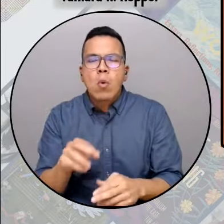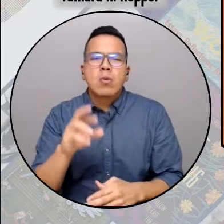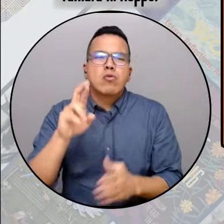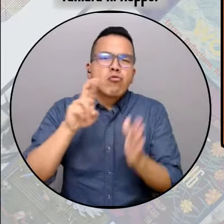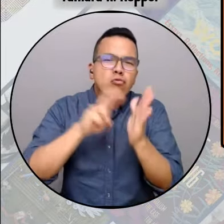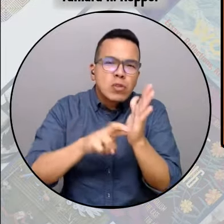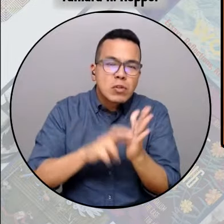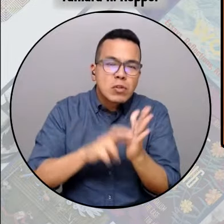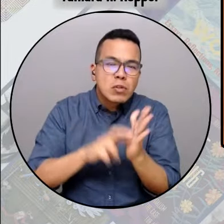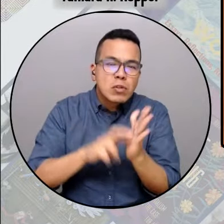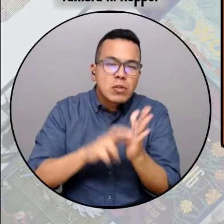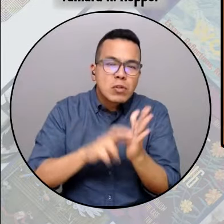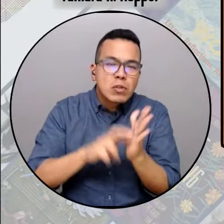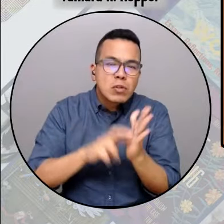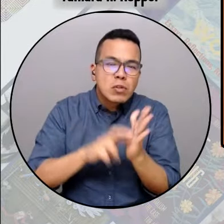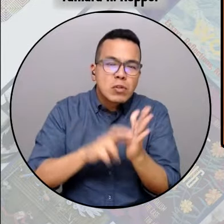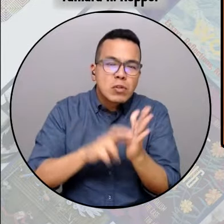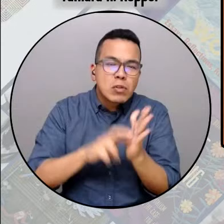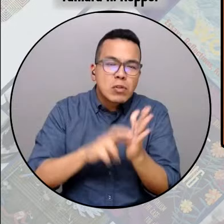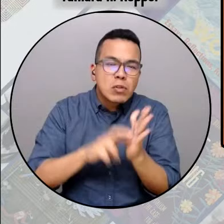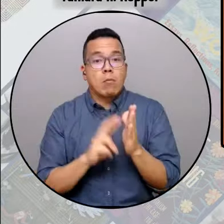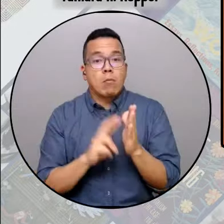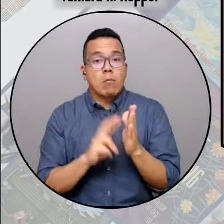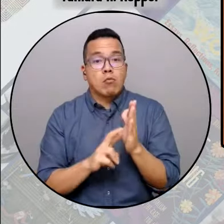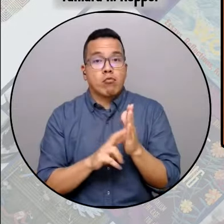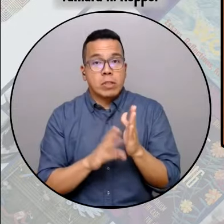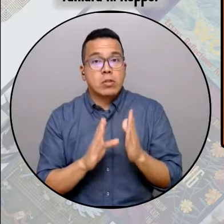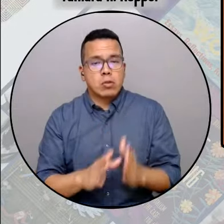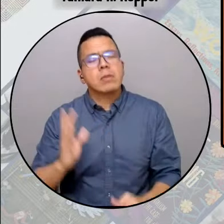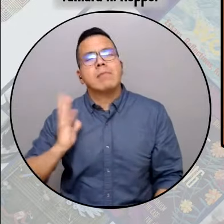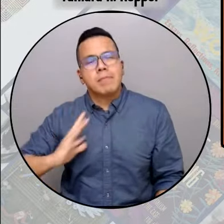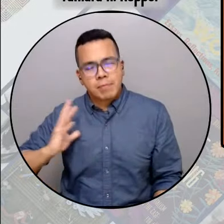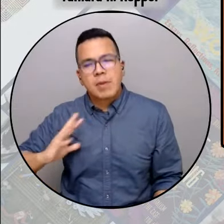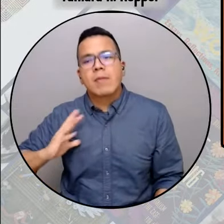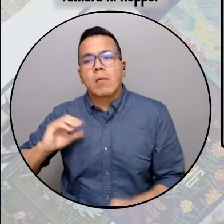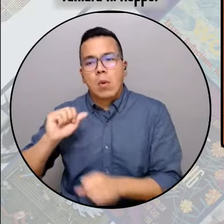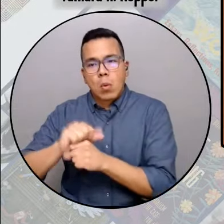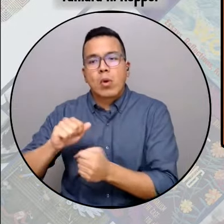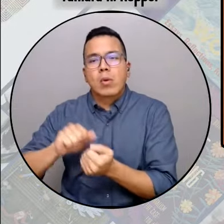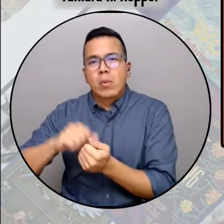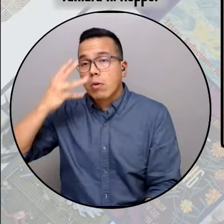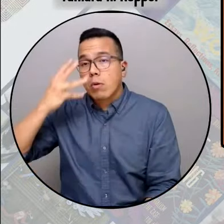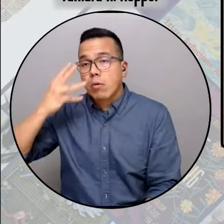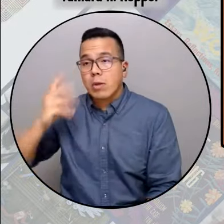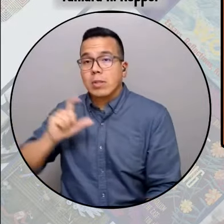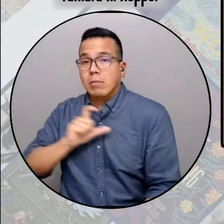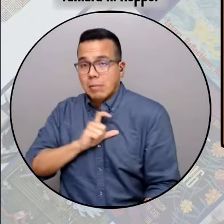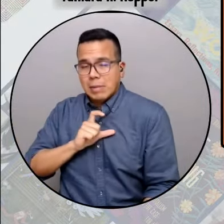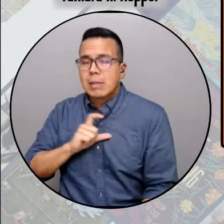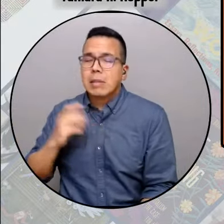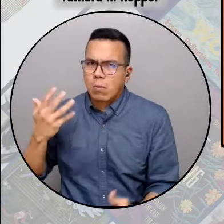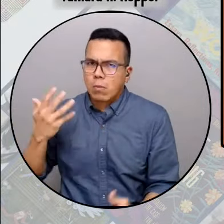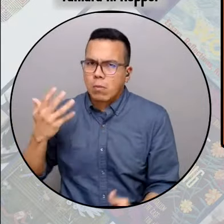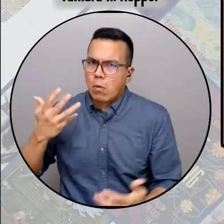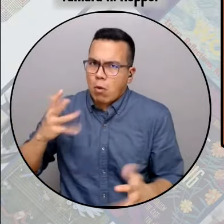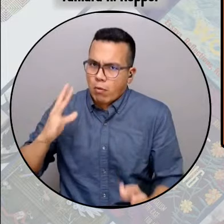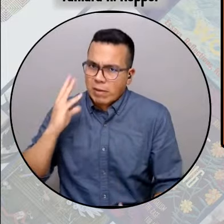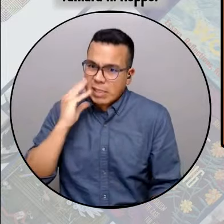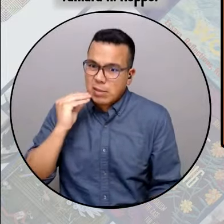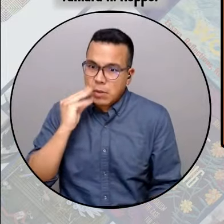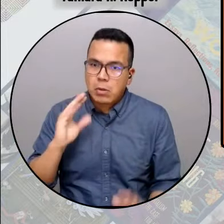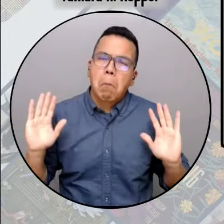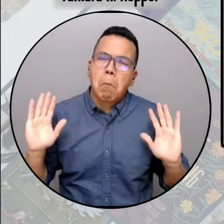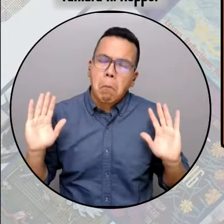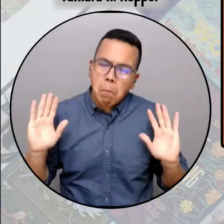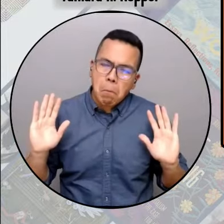of the researchers did work for, immigration enforcement in the past. You can judge that as you